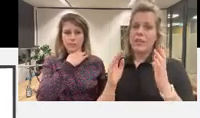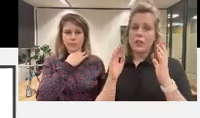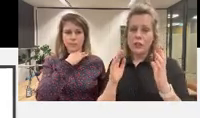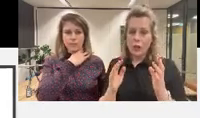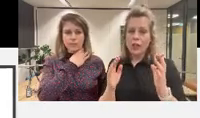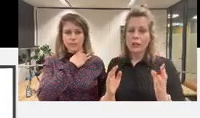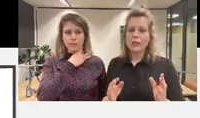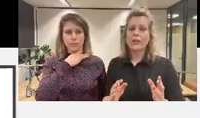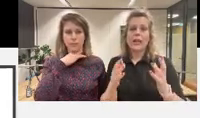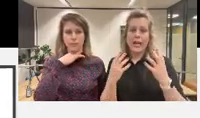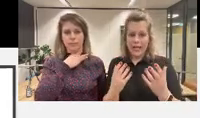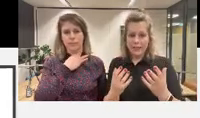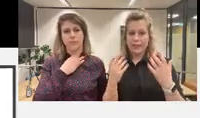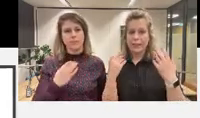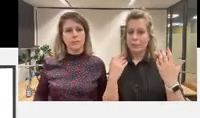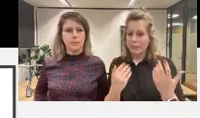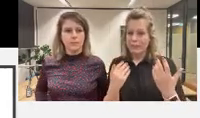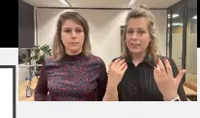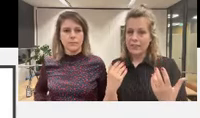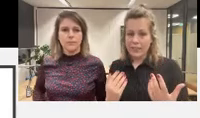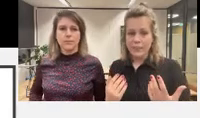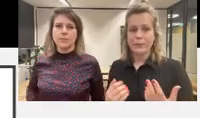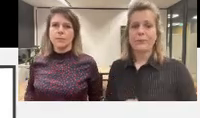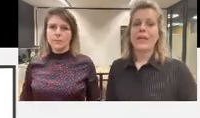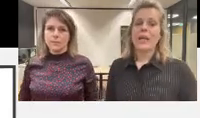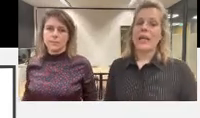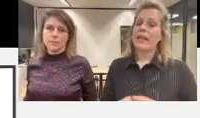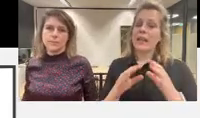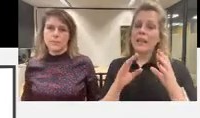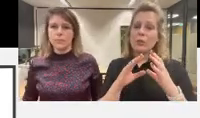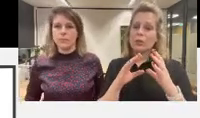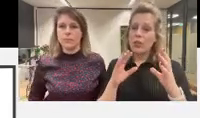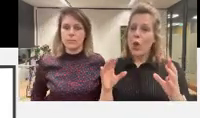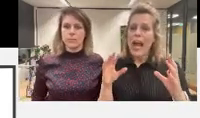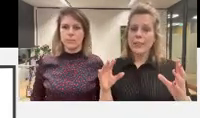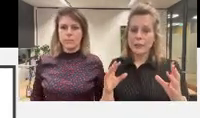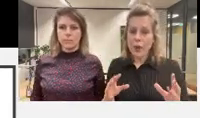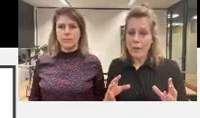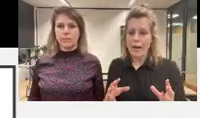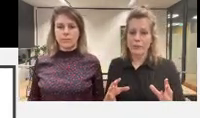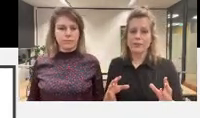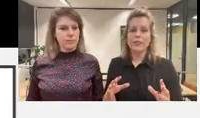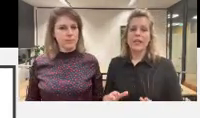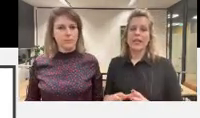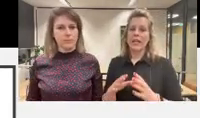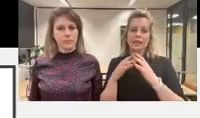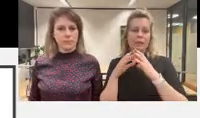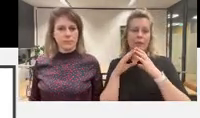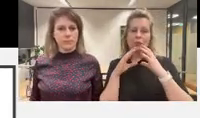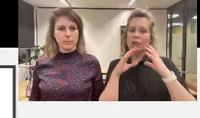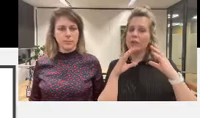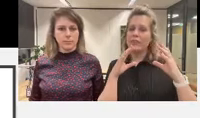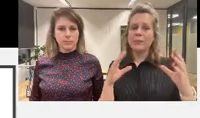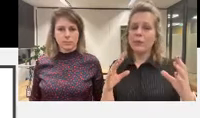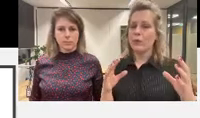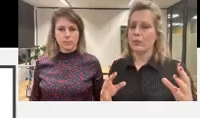73% no longer had PTSD. And there was no higher dropout, and there